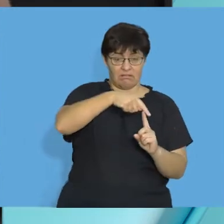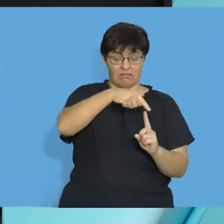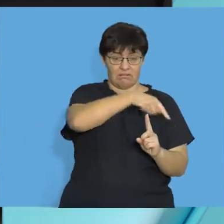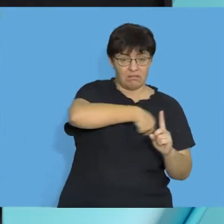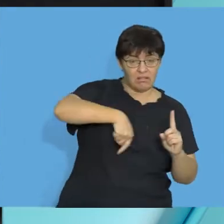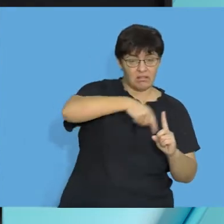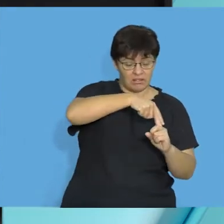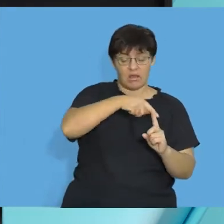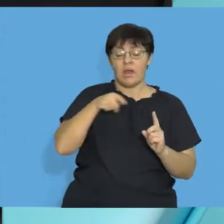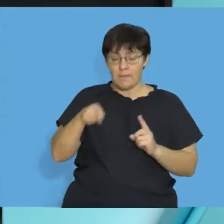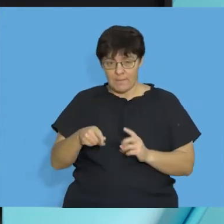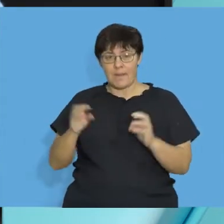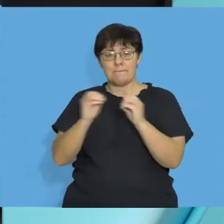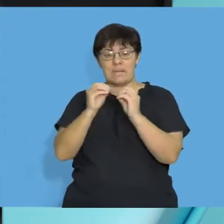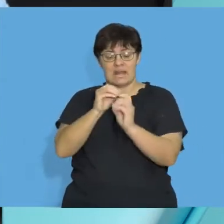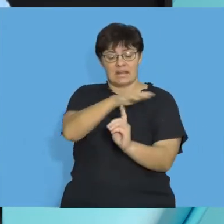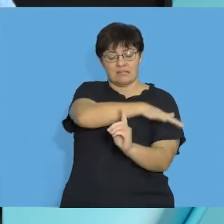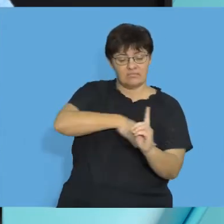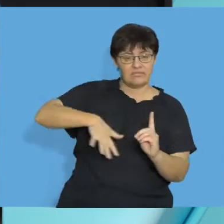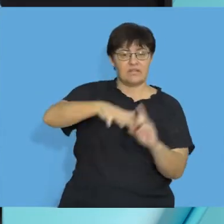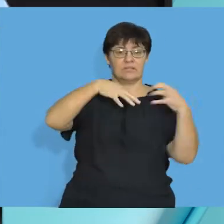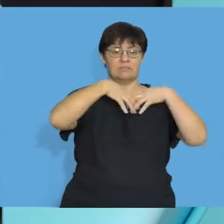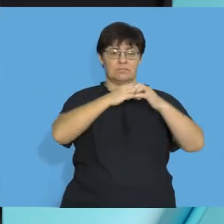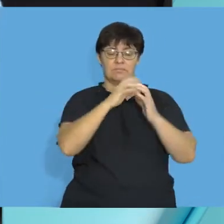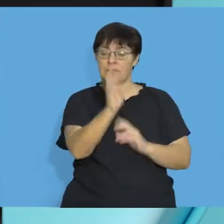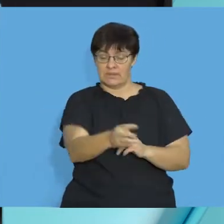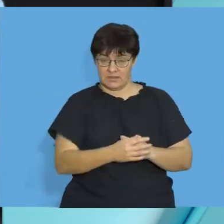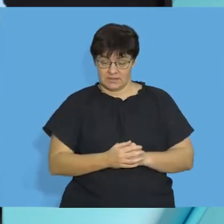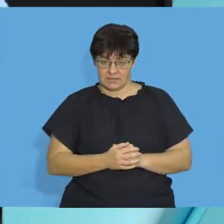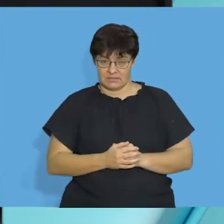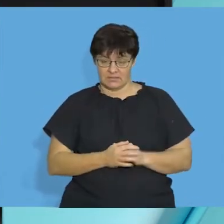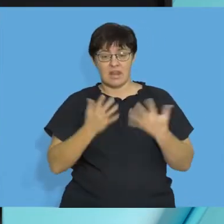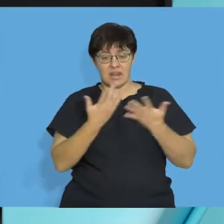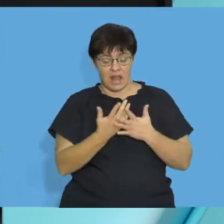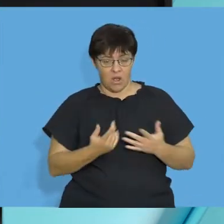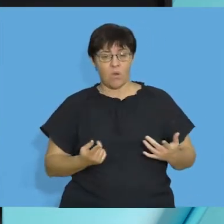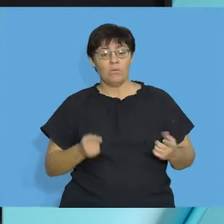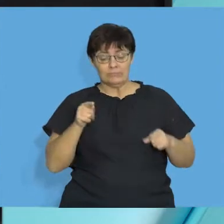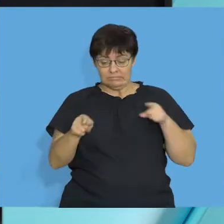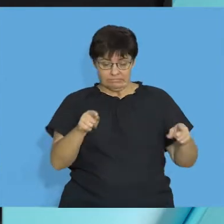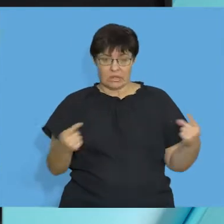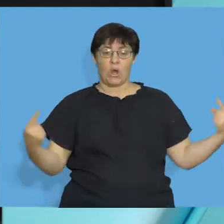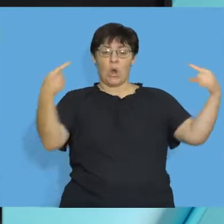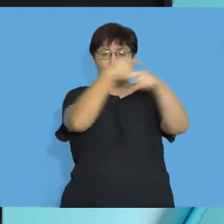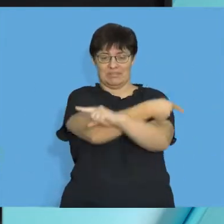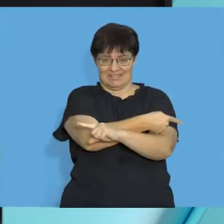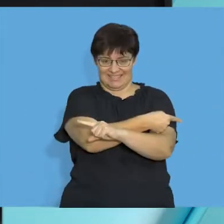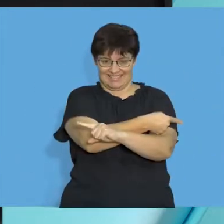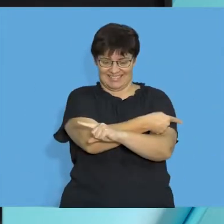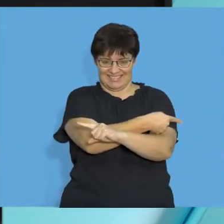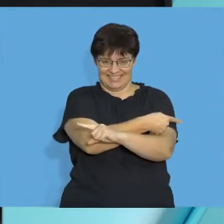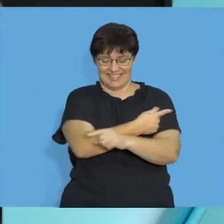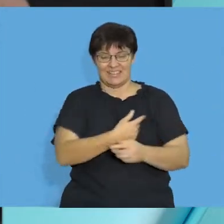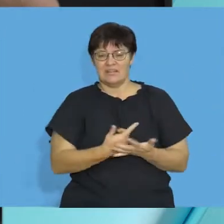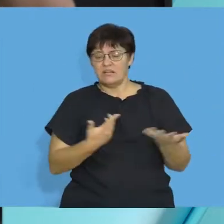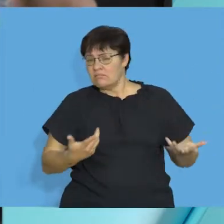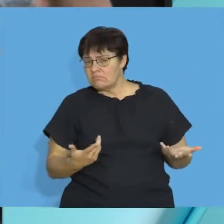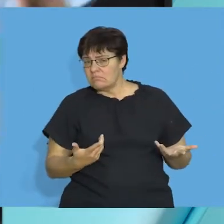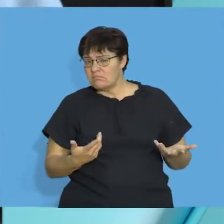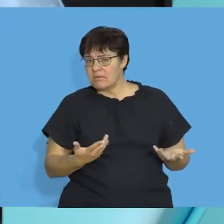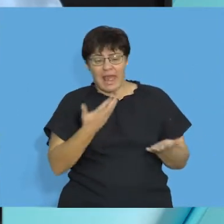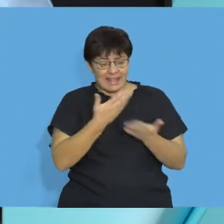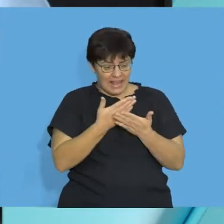produce a magnetic field. Now we're going to be looking at the opposite process, or the converse process. Can we